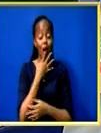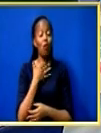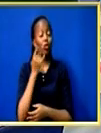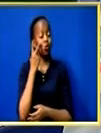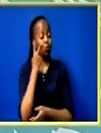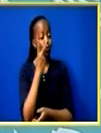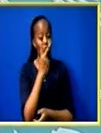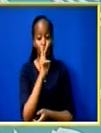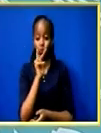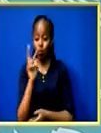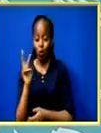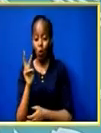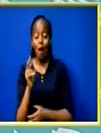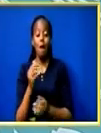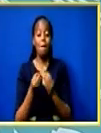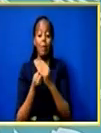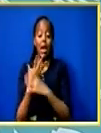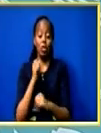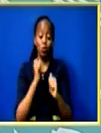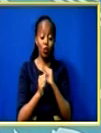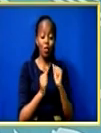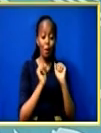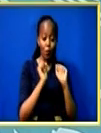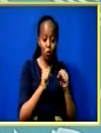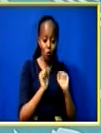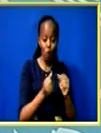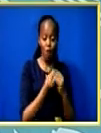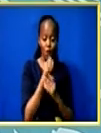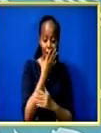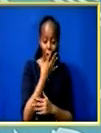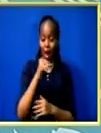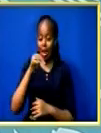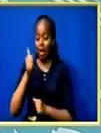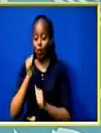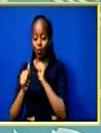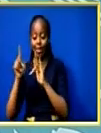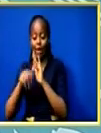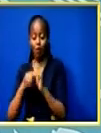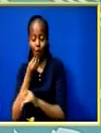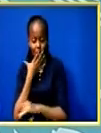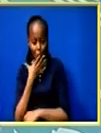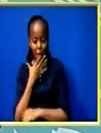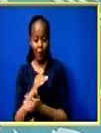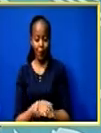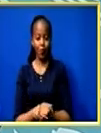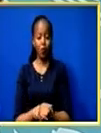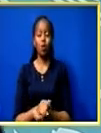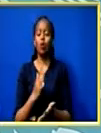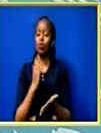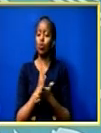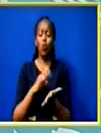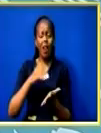the non-flowering and flowering flowering plants. Flowering and non-flowering plants. We learned